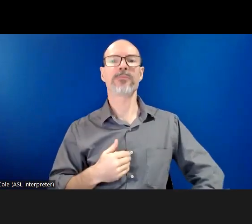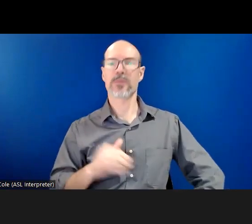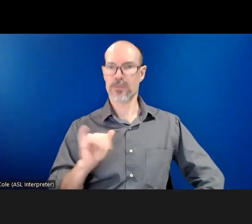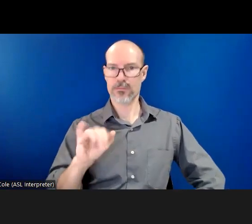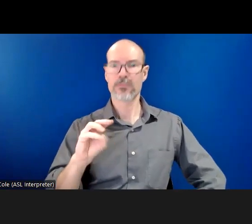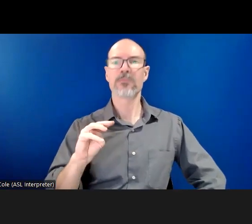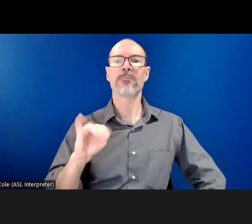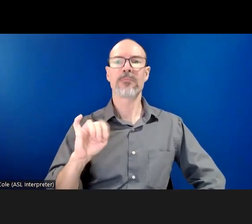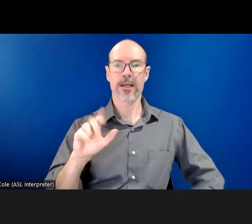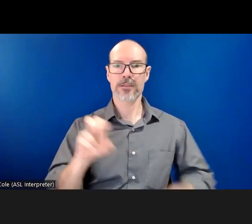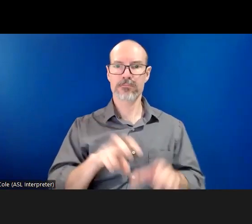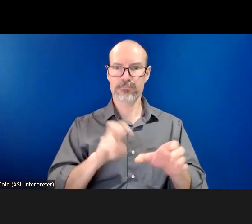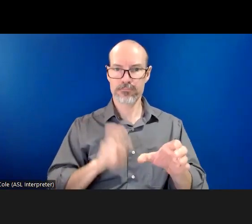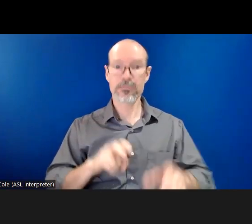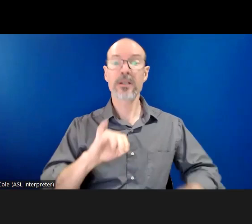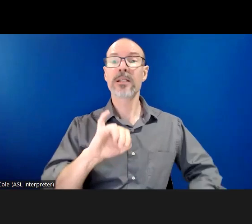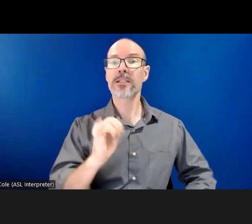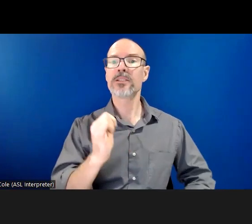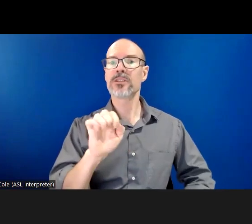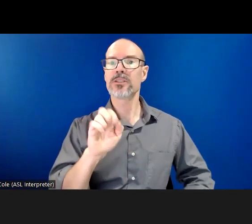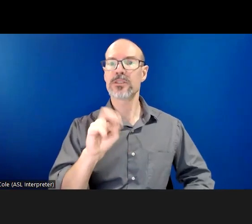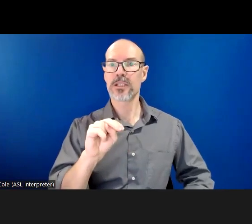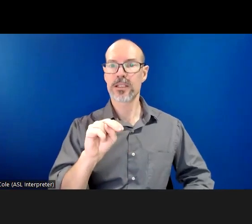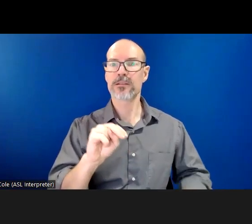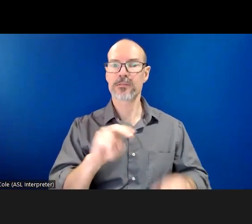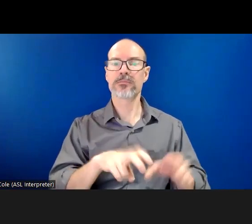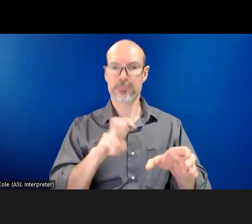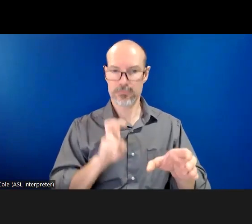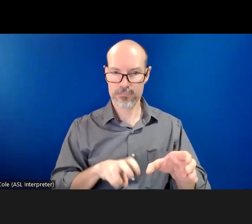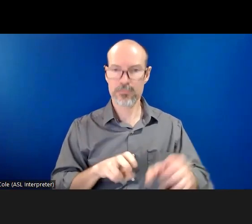abstaining. Jen Salinetti is abstaining.